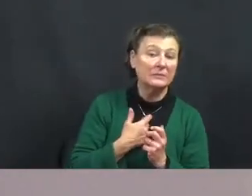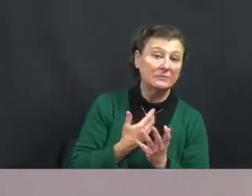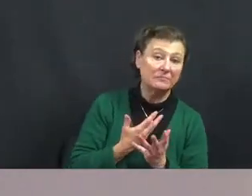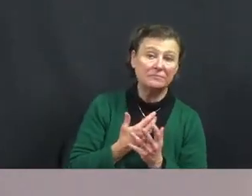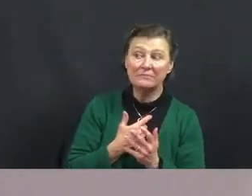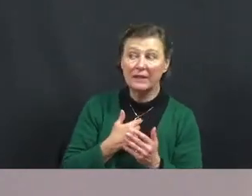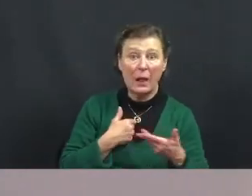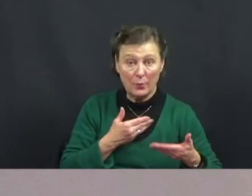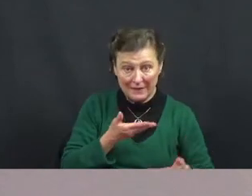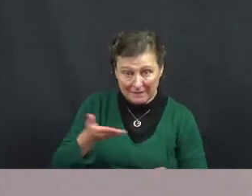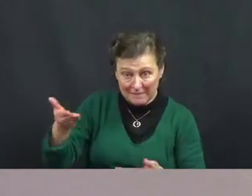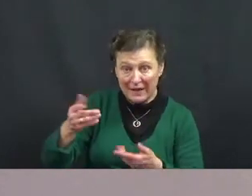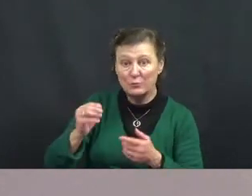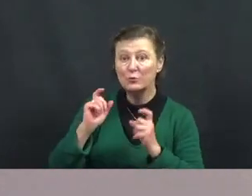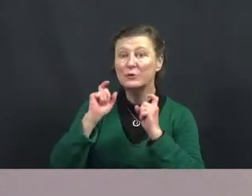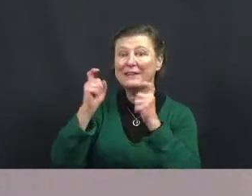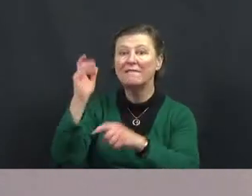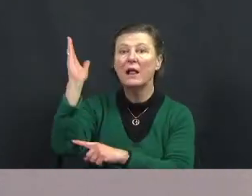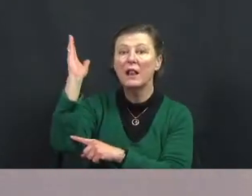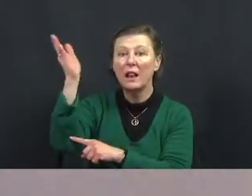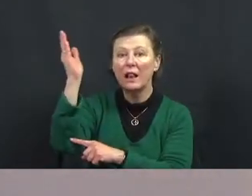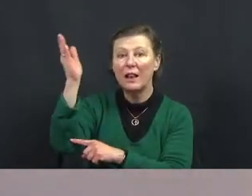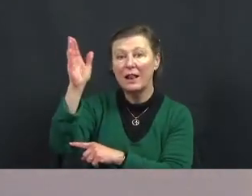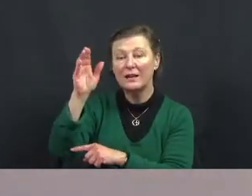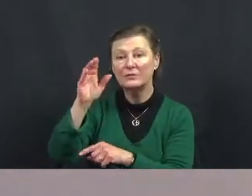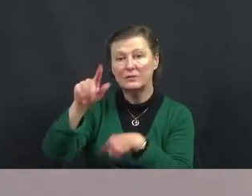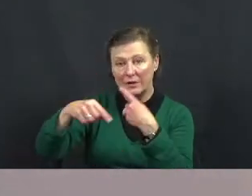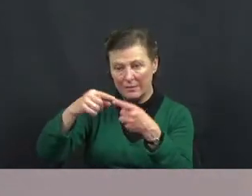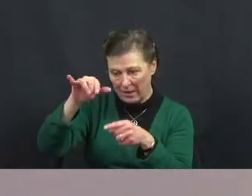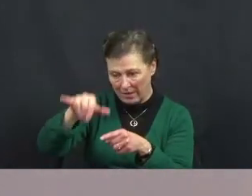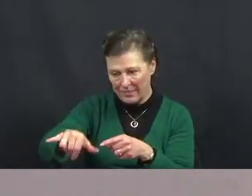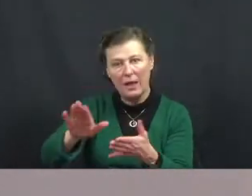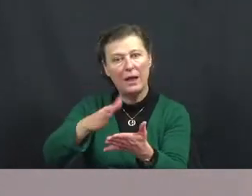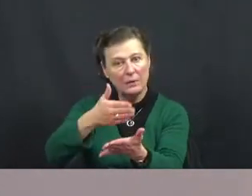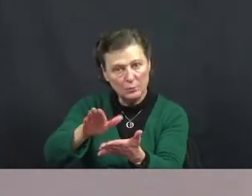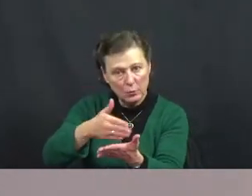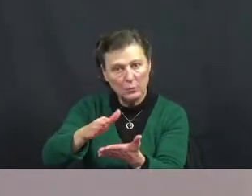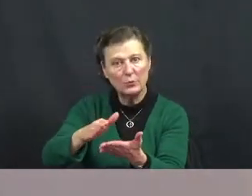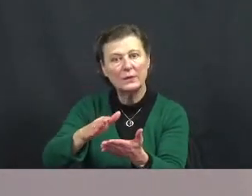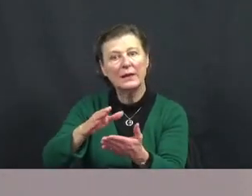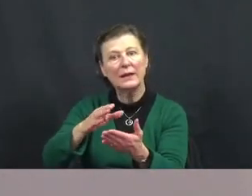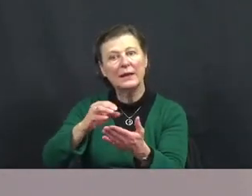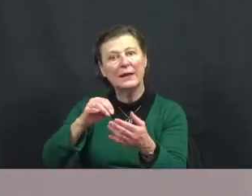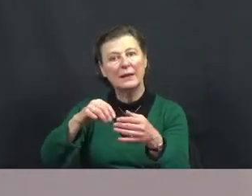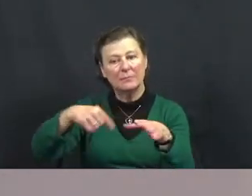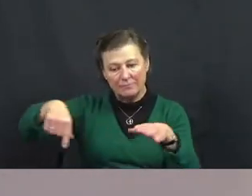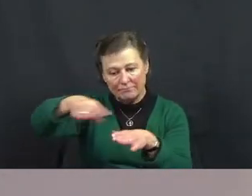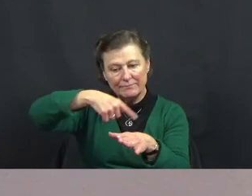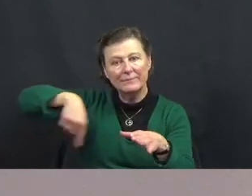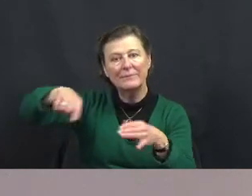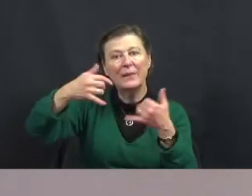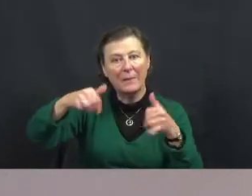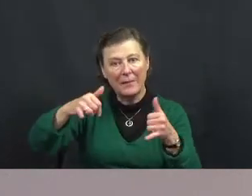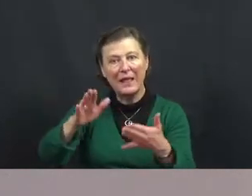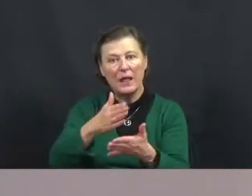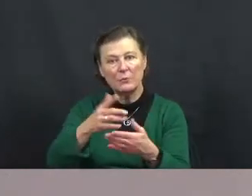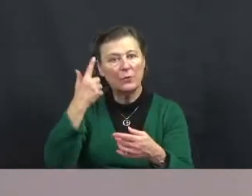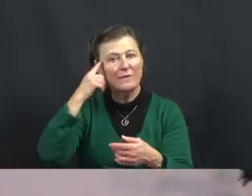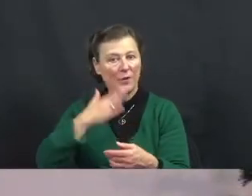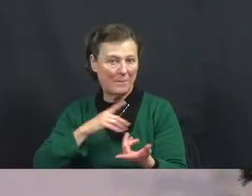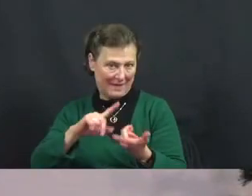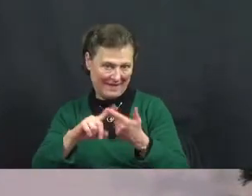I was invited to give a lecture about this piece of music and play some of the music for some of my